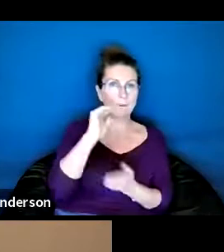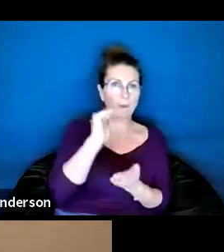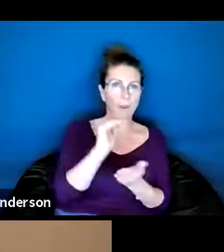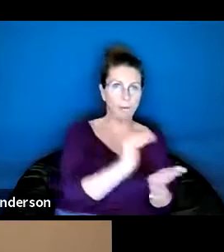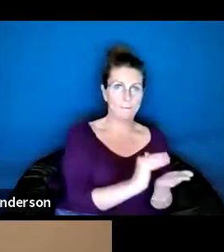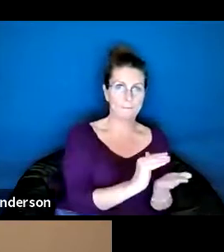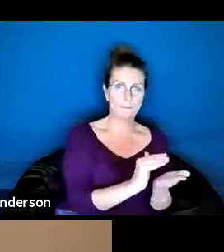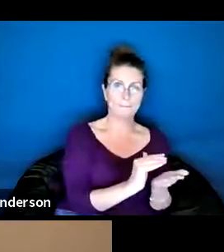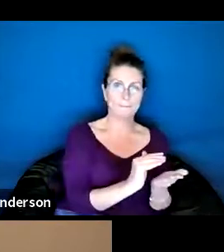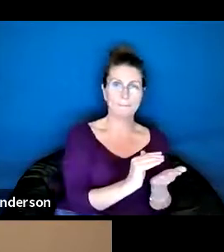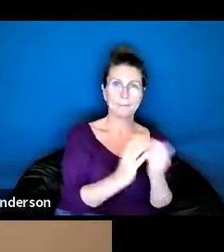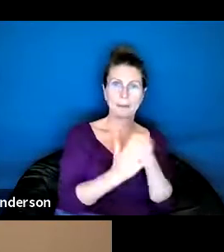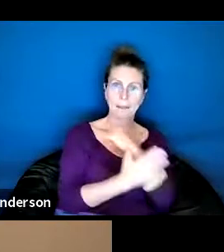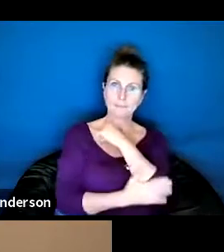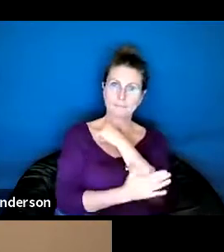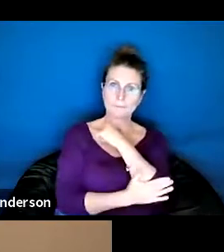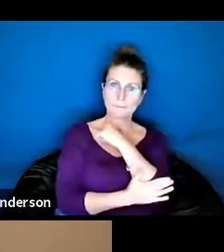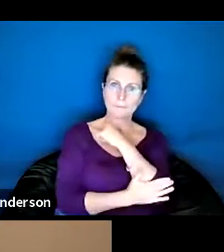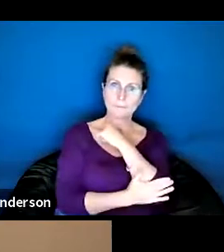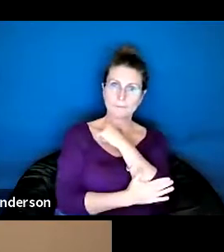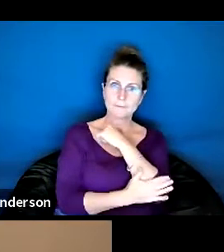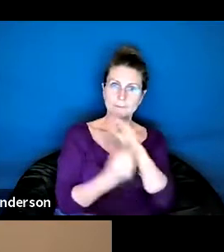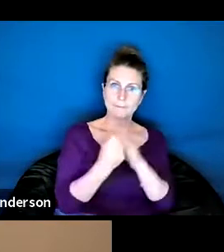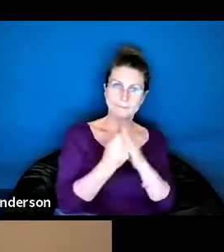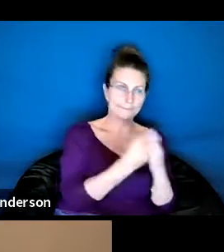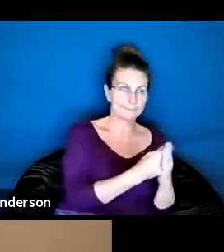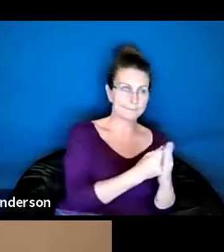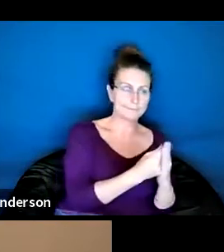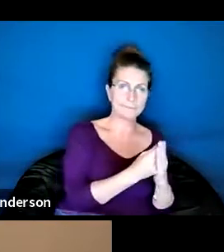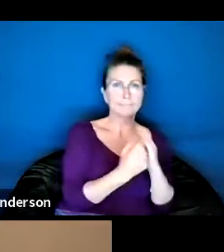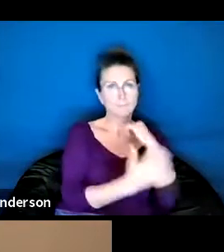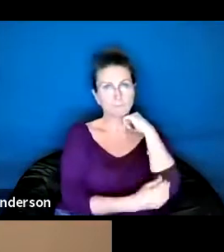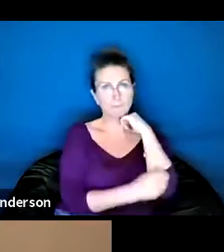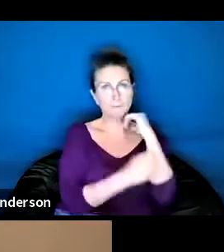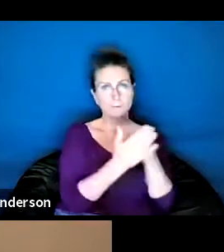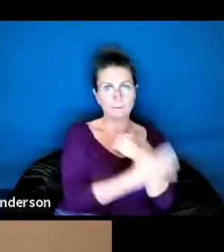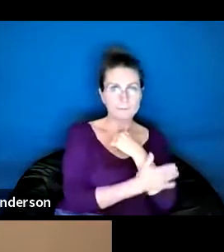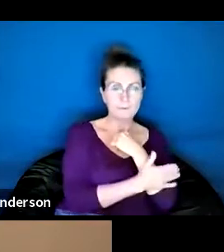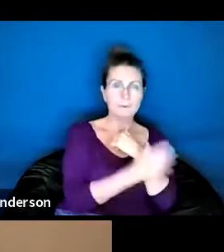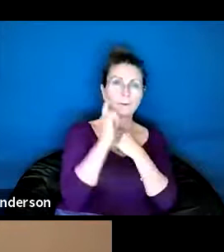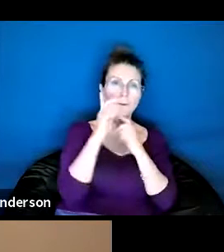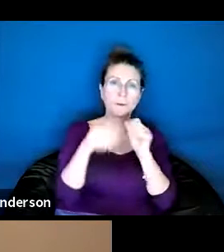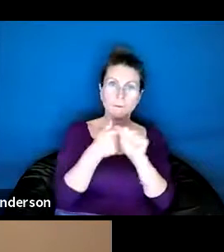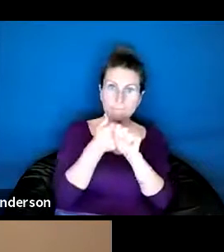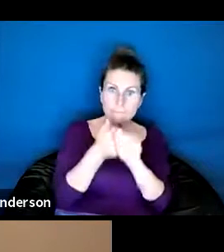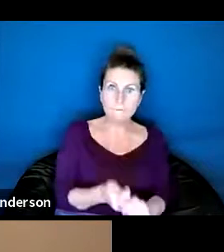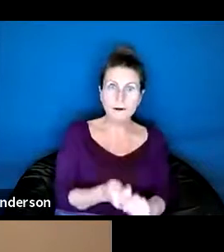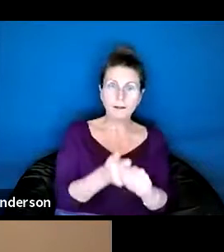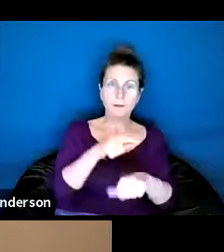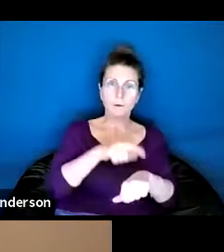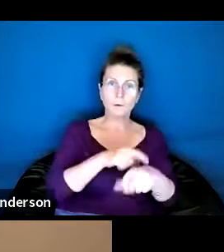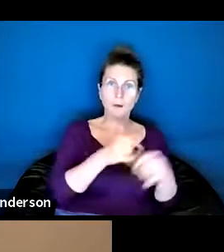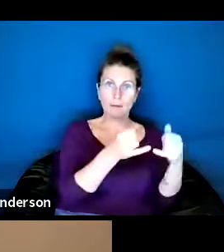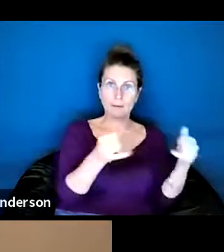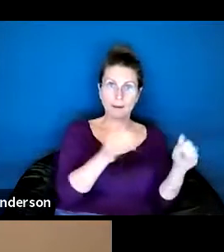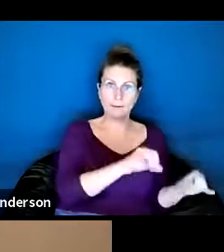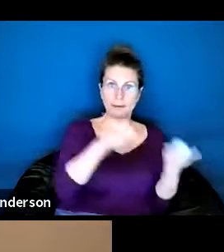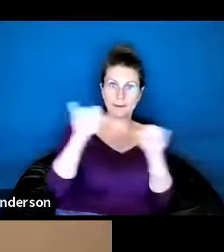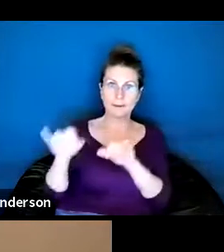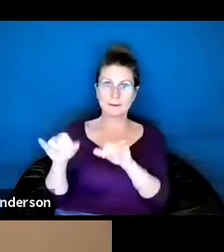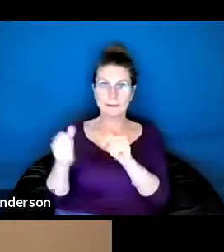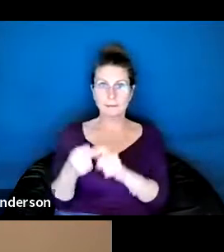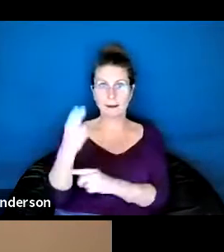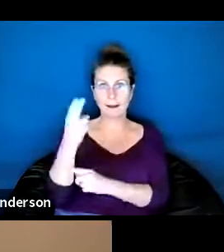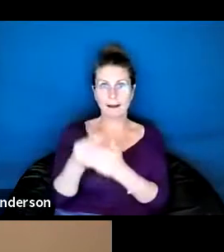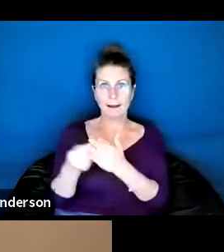income nations? And will they follow a similar timeline as high income nations? And do the strategies to